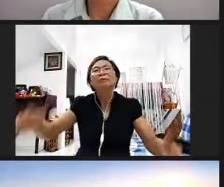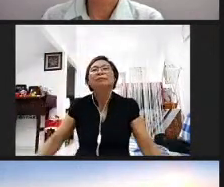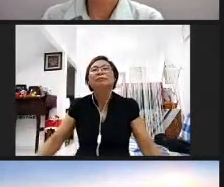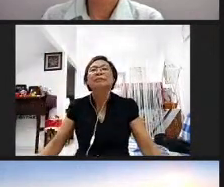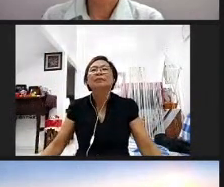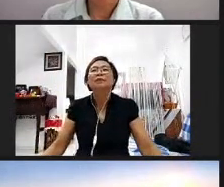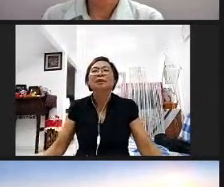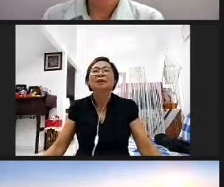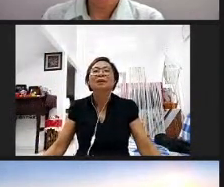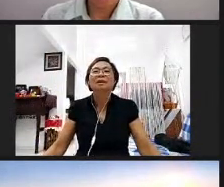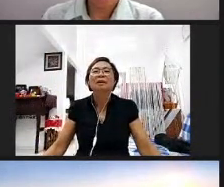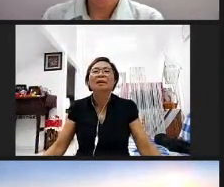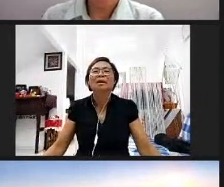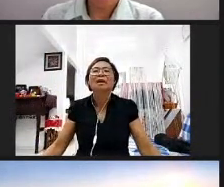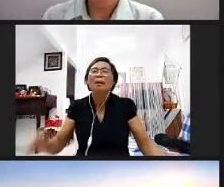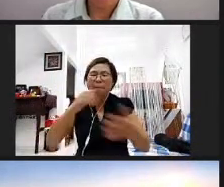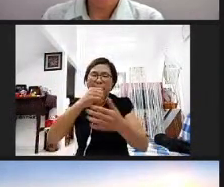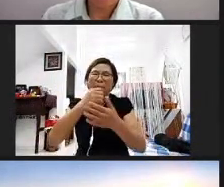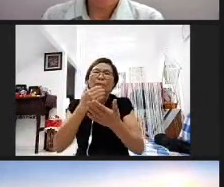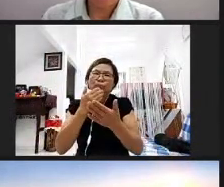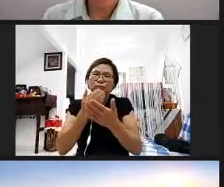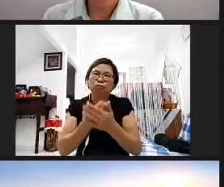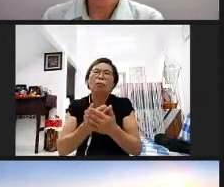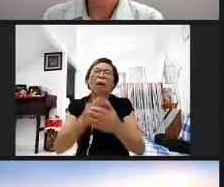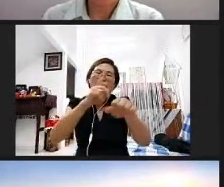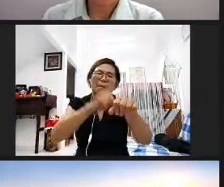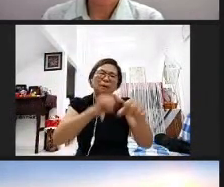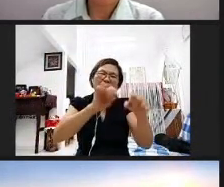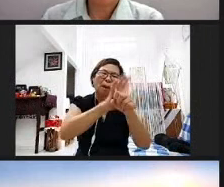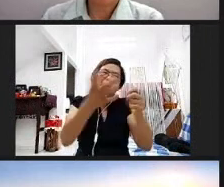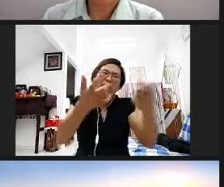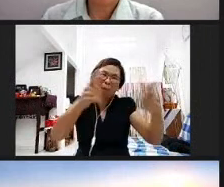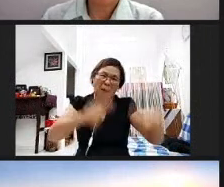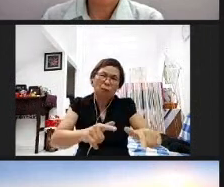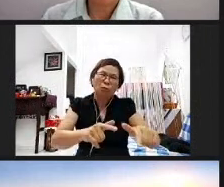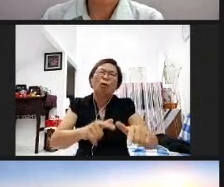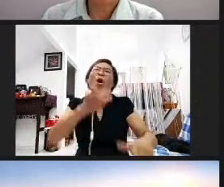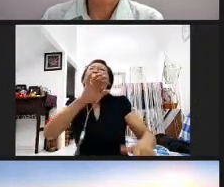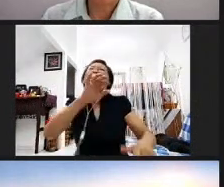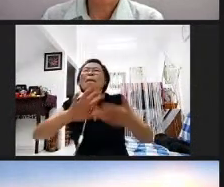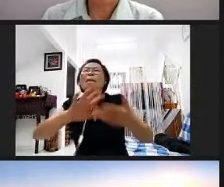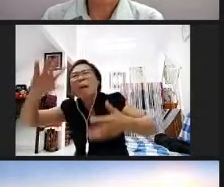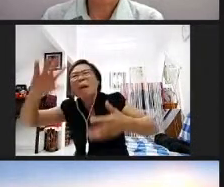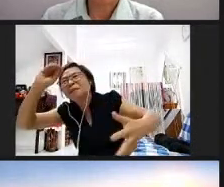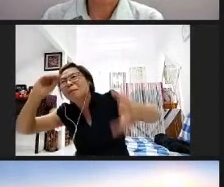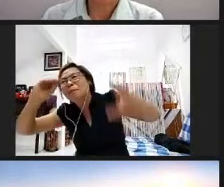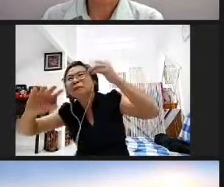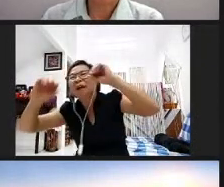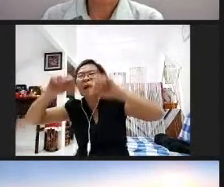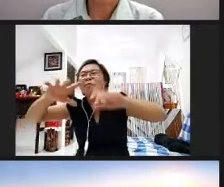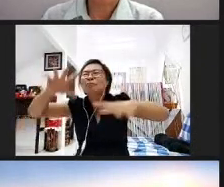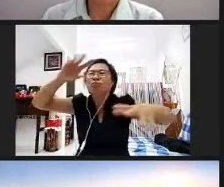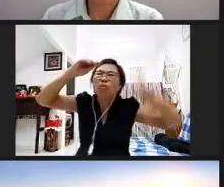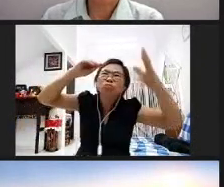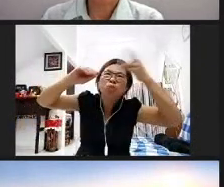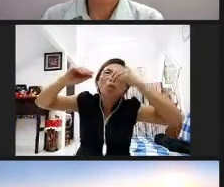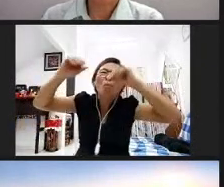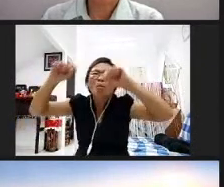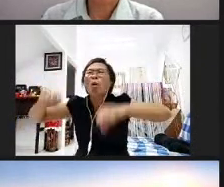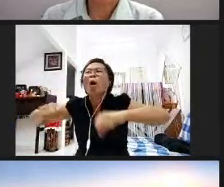in a way, make good use of the pandemic. Nobody likes the pandemic. but we can learn something from